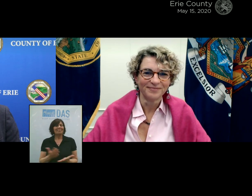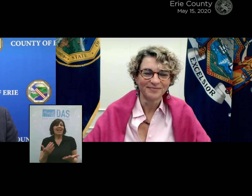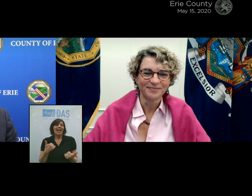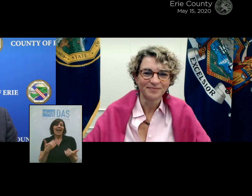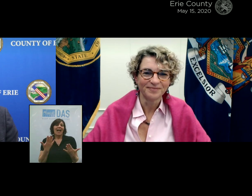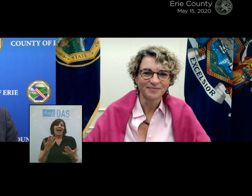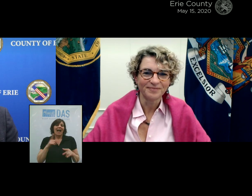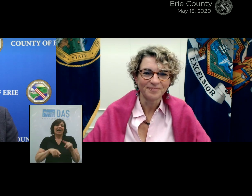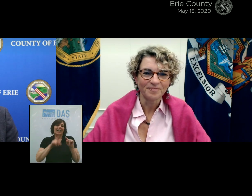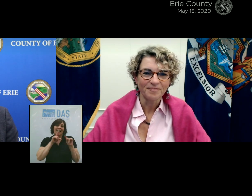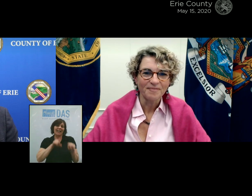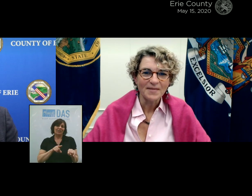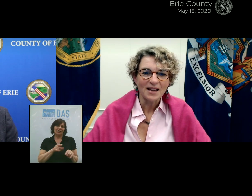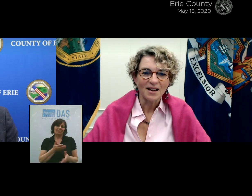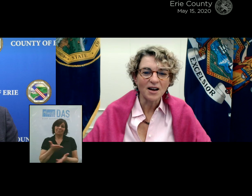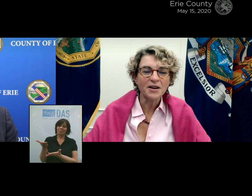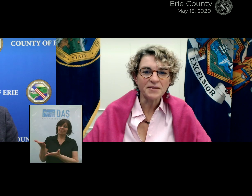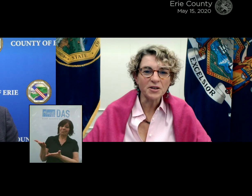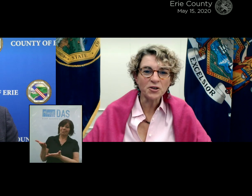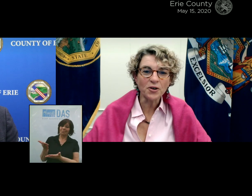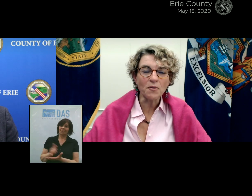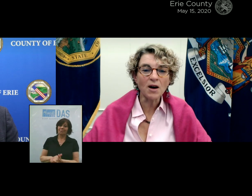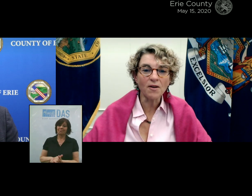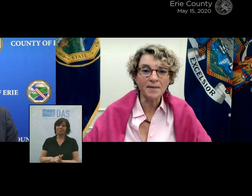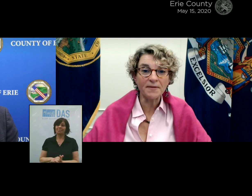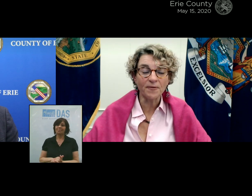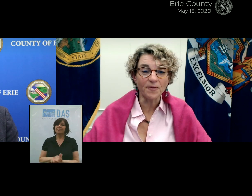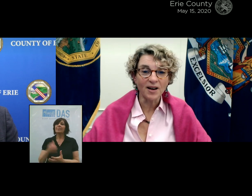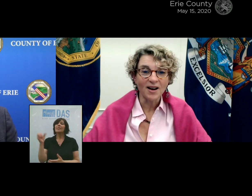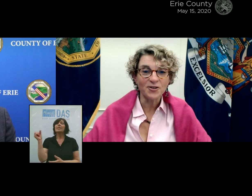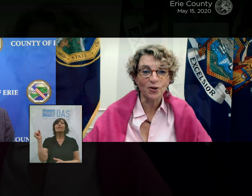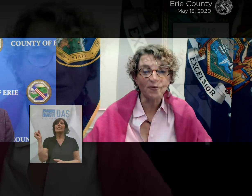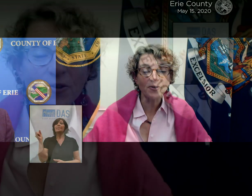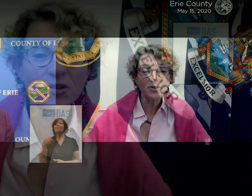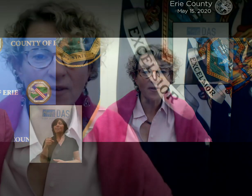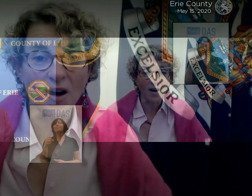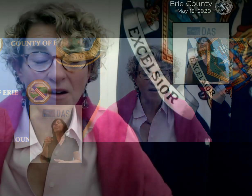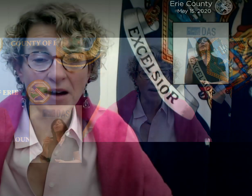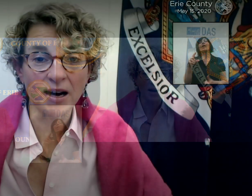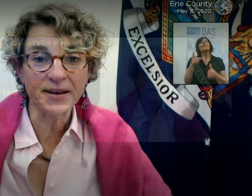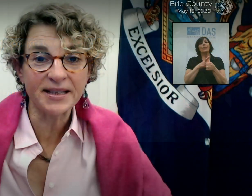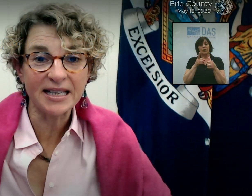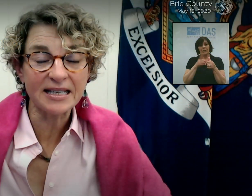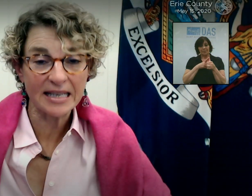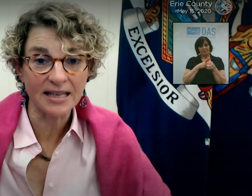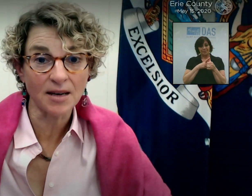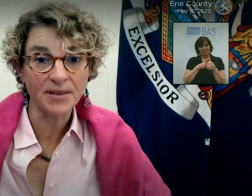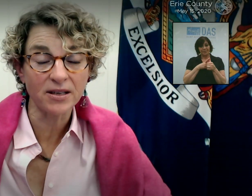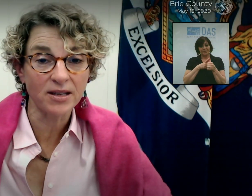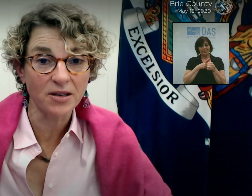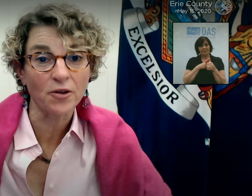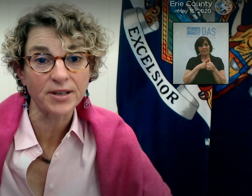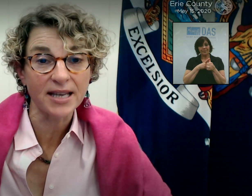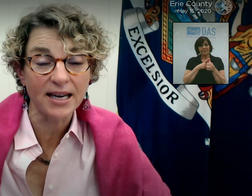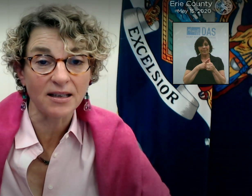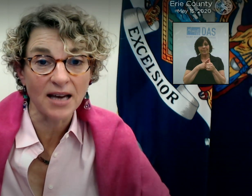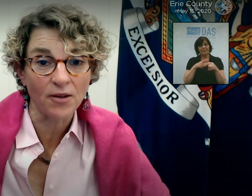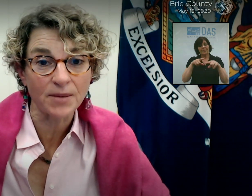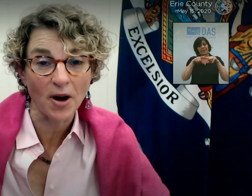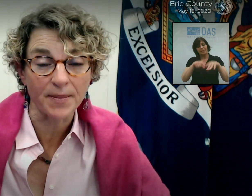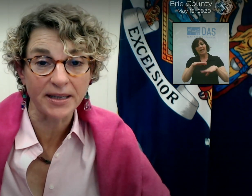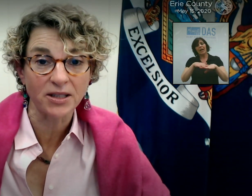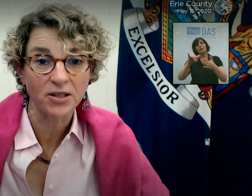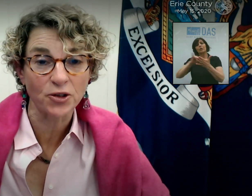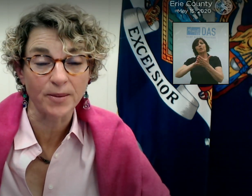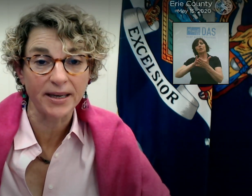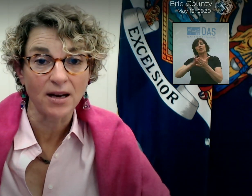don't know. I really don't. I can't answer that question. Dr. Burstein, would you like Sure. to Well, take a shot? Sure. First of all, it's up to the New York State